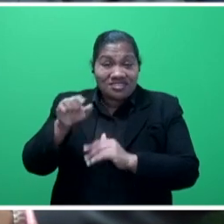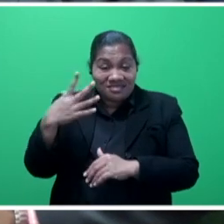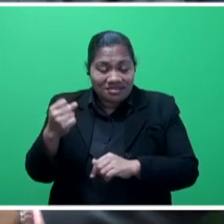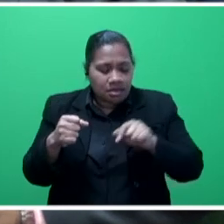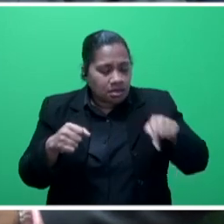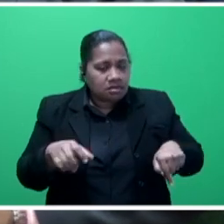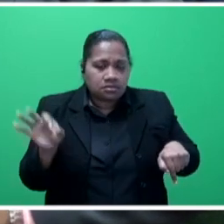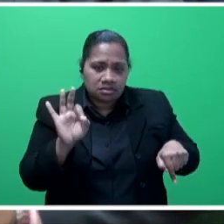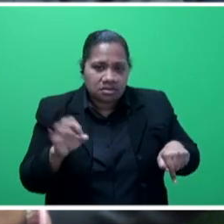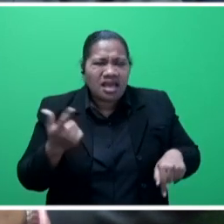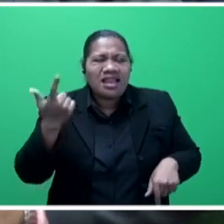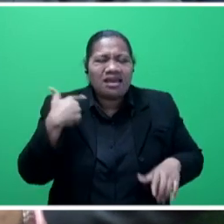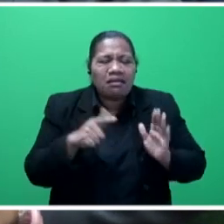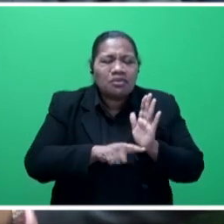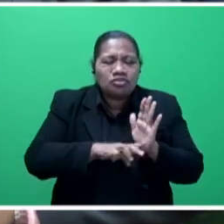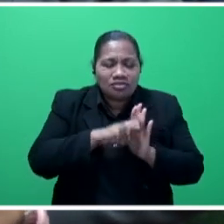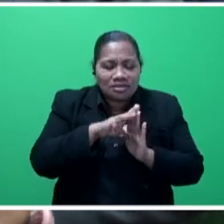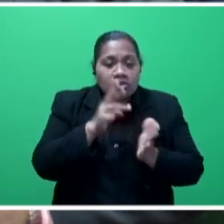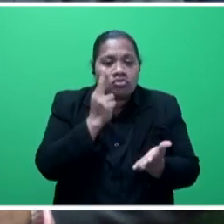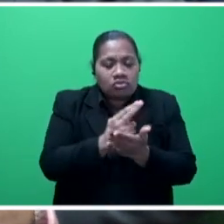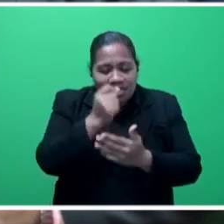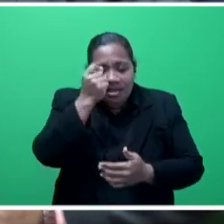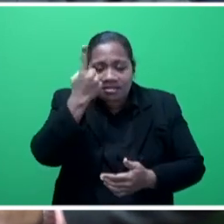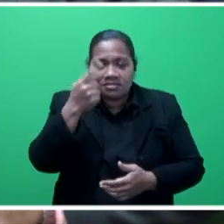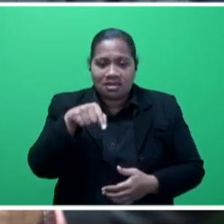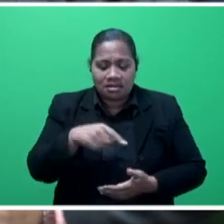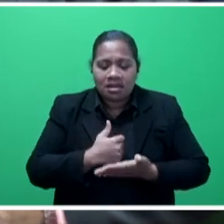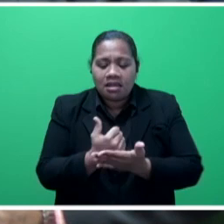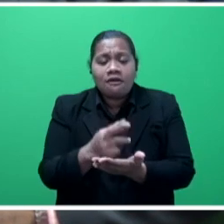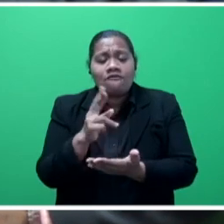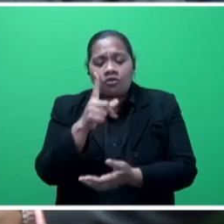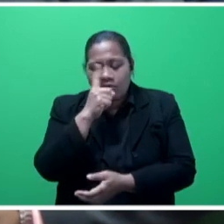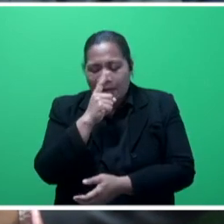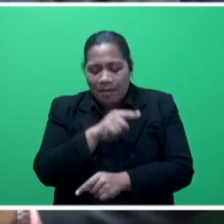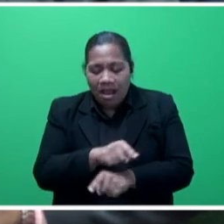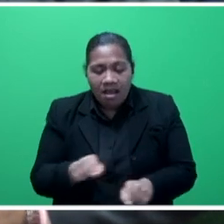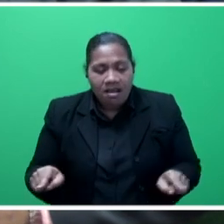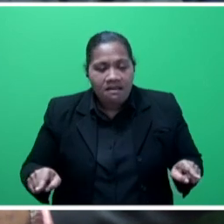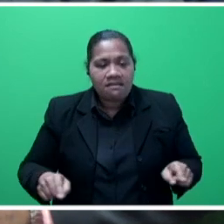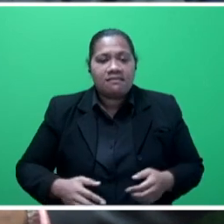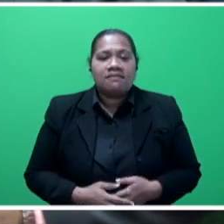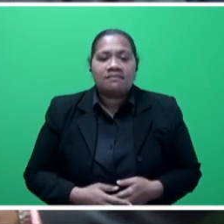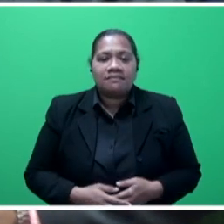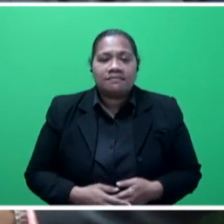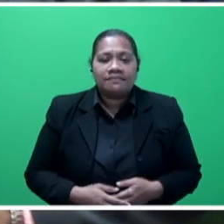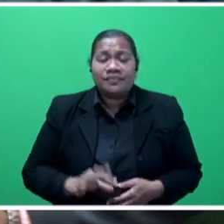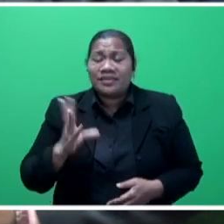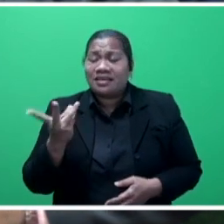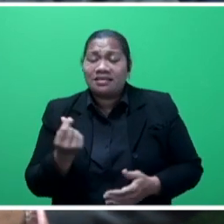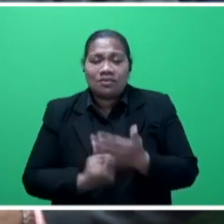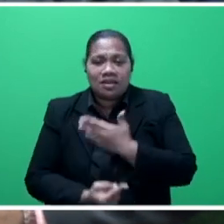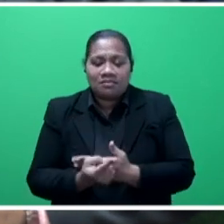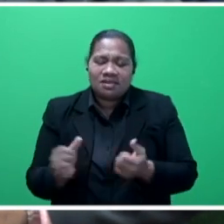lack maturity to really understand that this assistance is really for the people. They fail to realize that